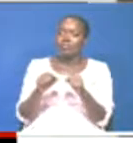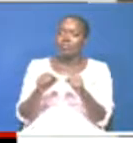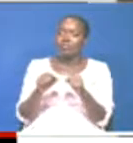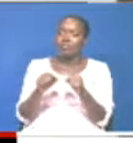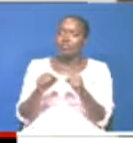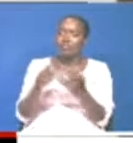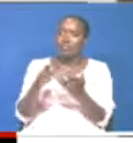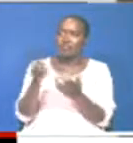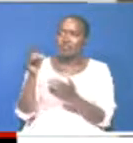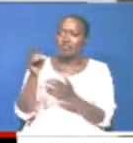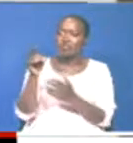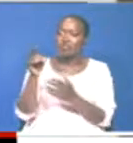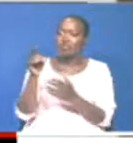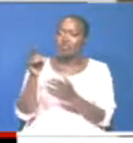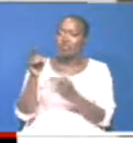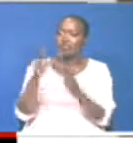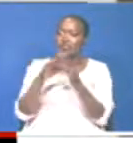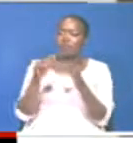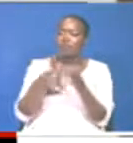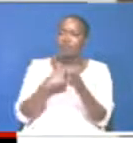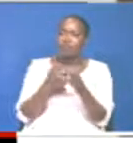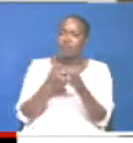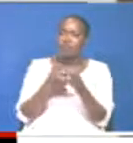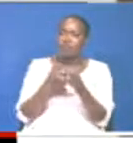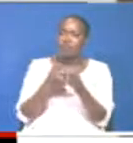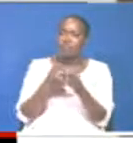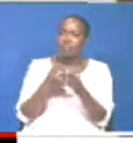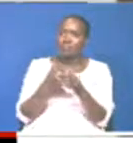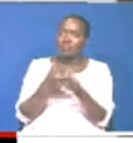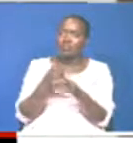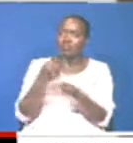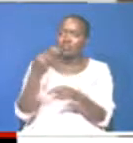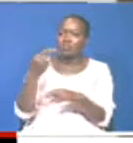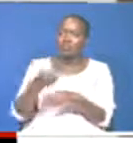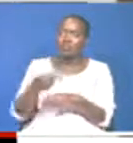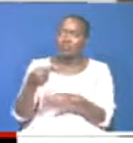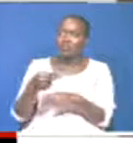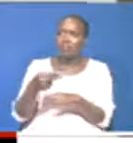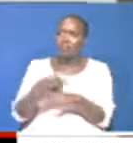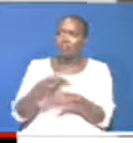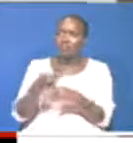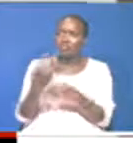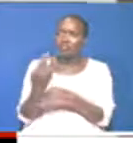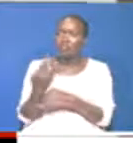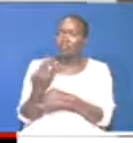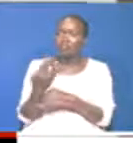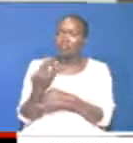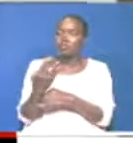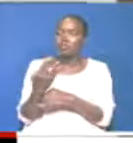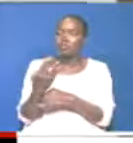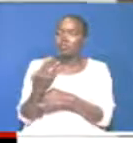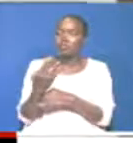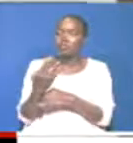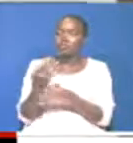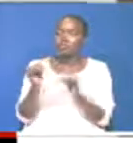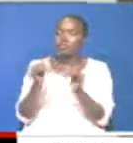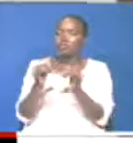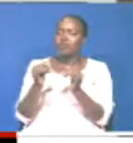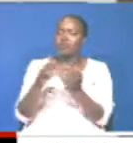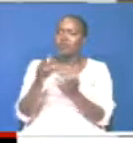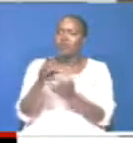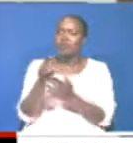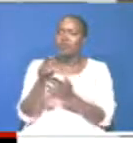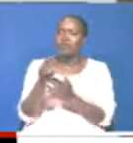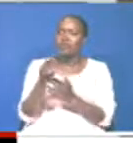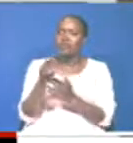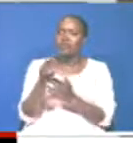up at my house in Huruma Flats, somewhere around 4-ish. Uh-huh. Because that is the time that the newsreader were picked up. And